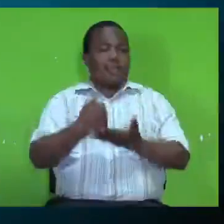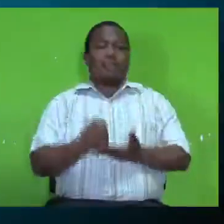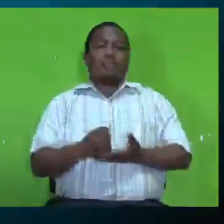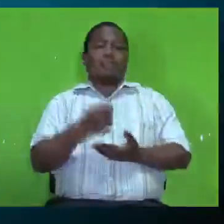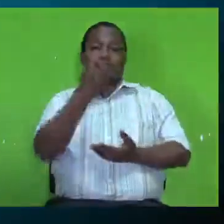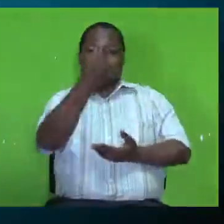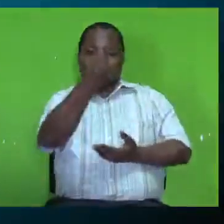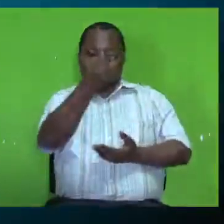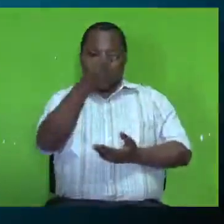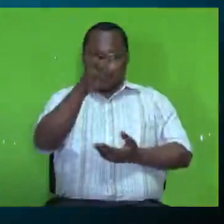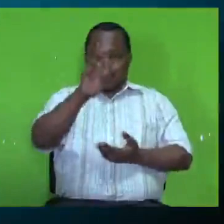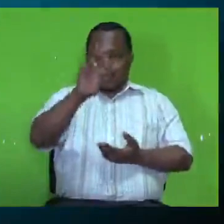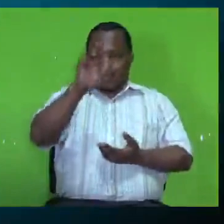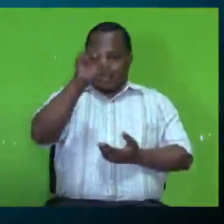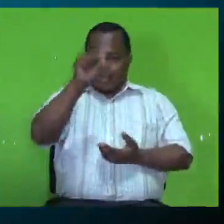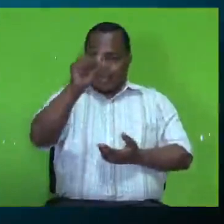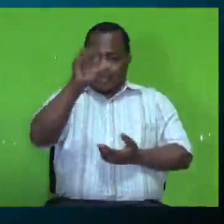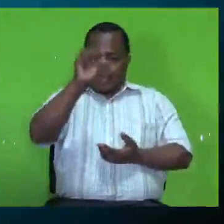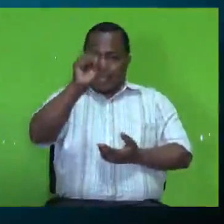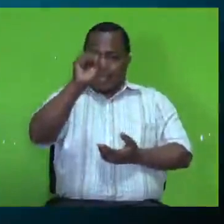repeat the word, please?